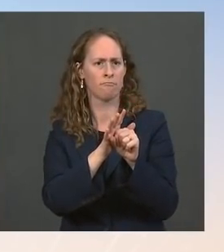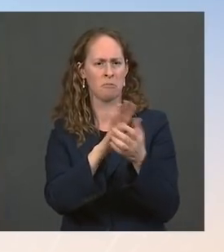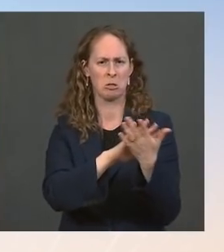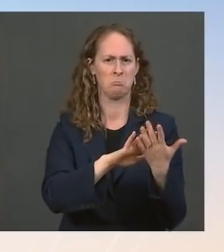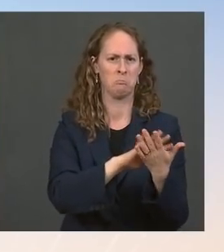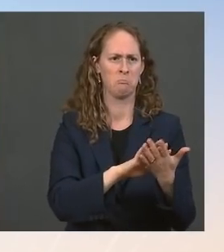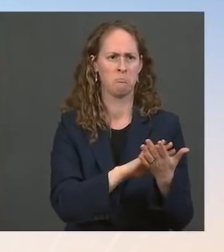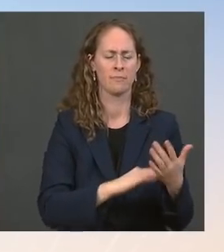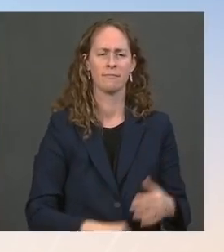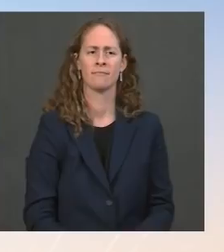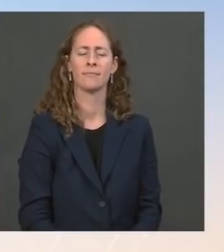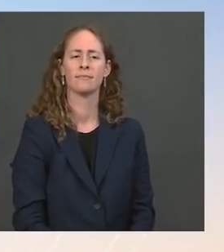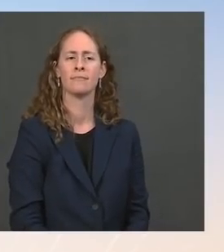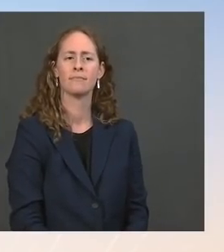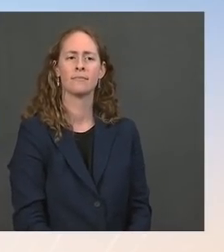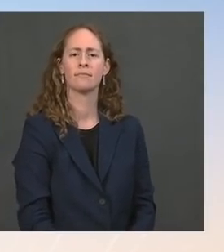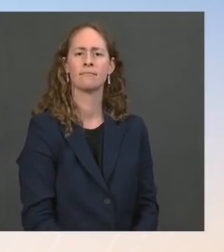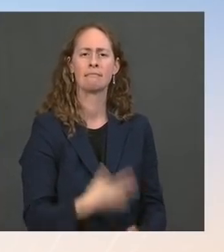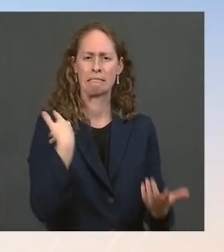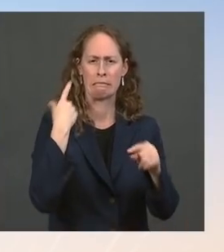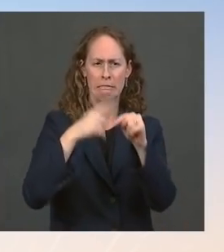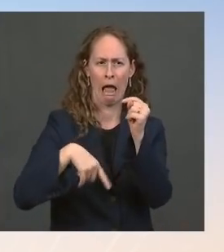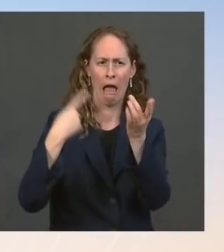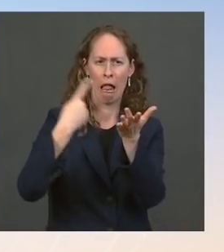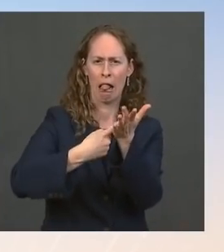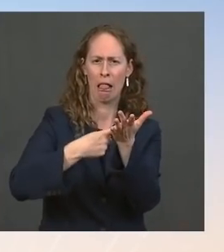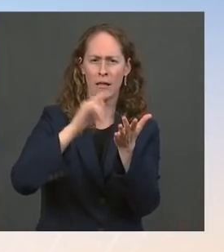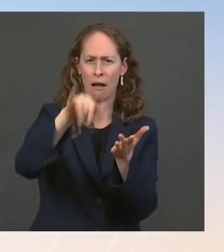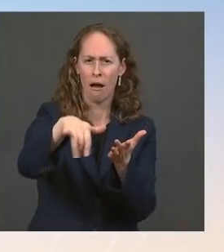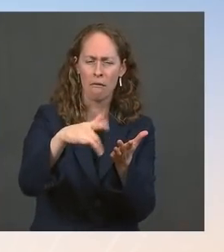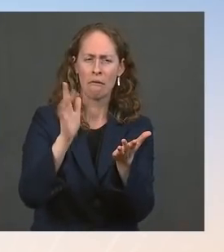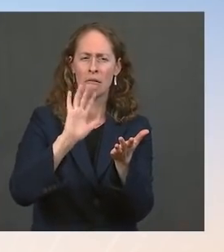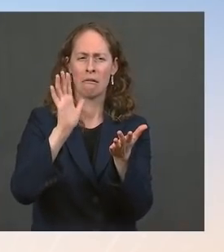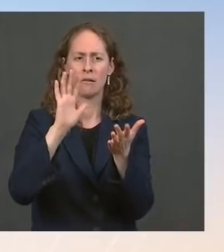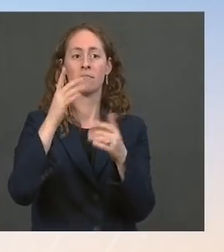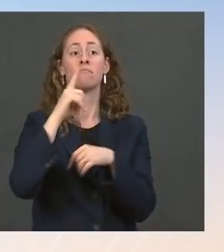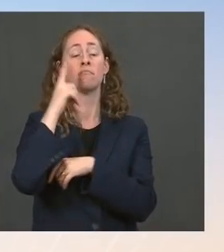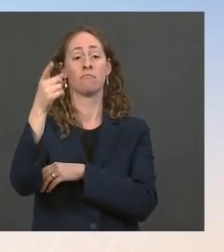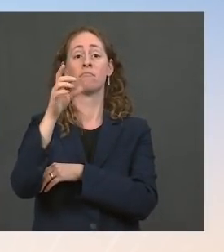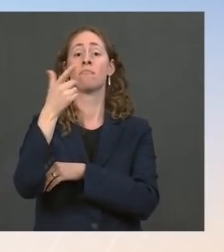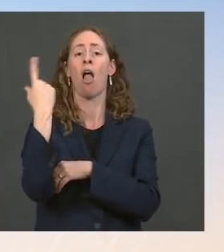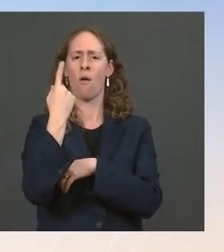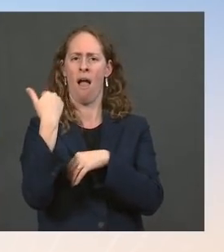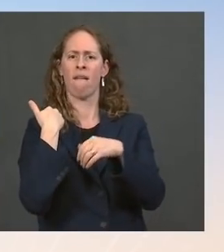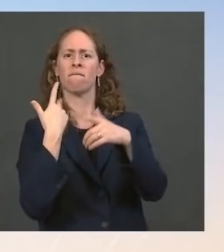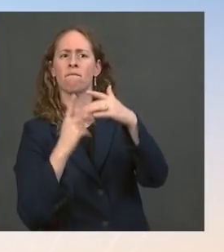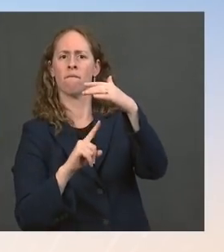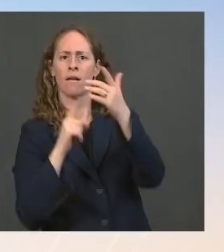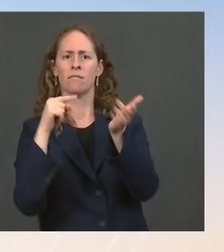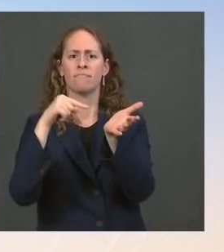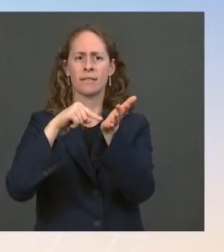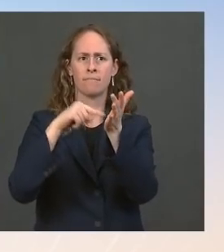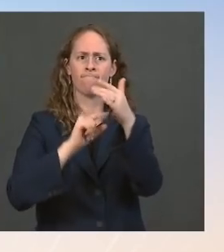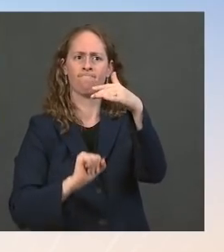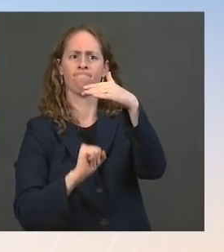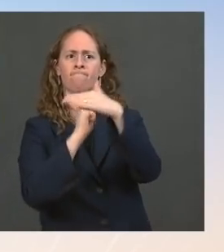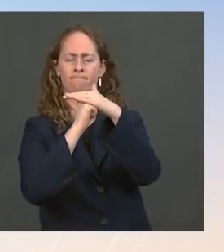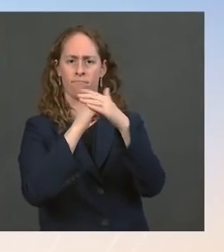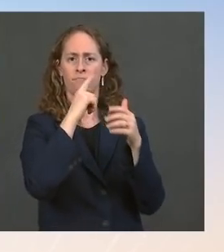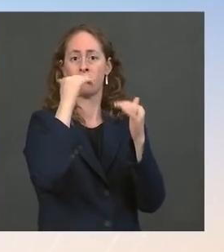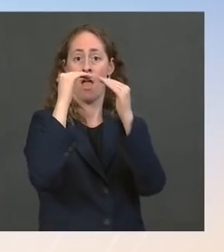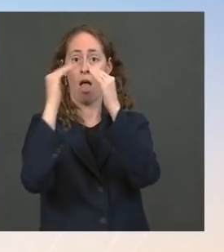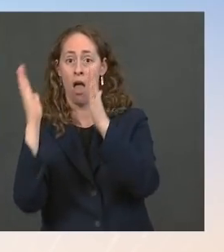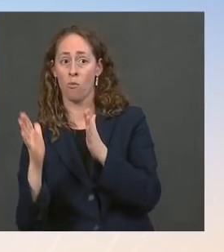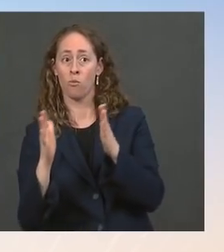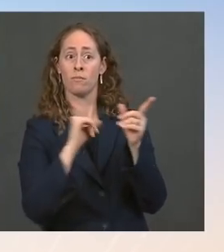that, Steve. Our objective here, there is a CR that passed. There is a debt limit that passed. Raising the debt limit that passed the House, the Senate can ask to raise both